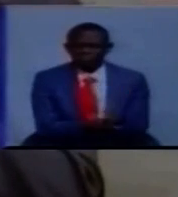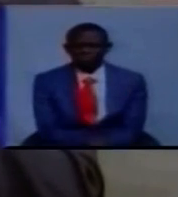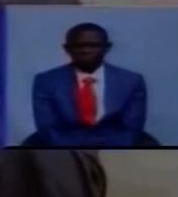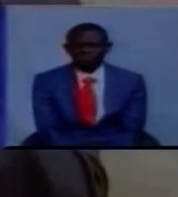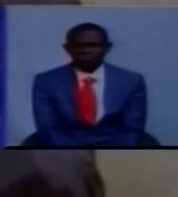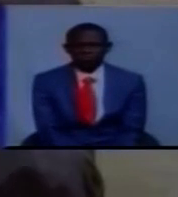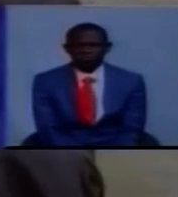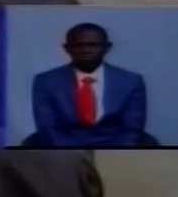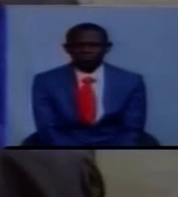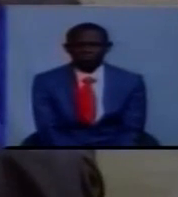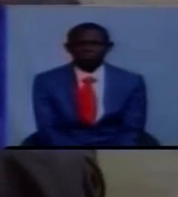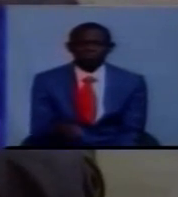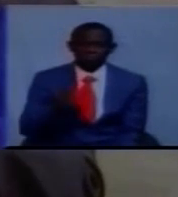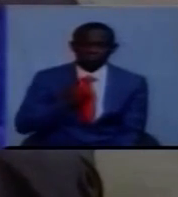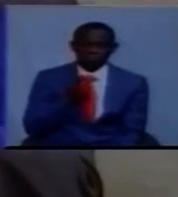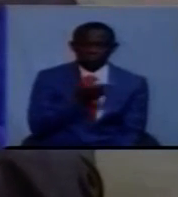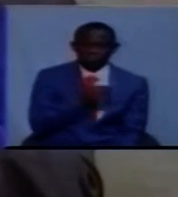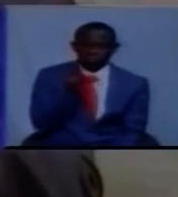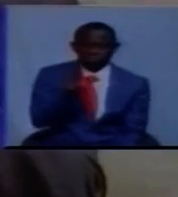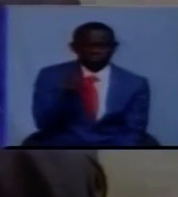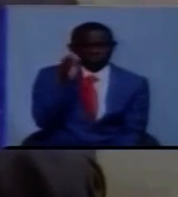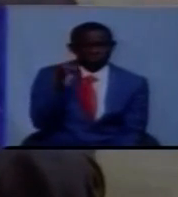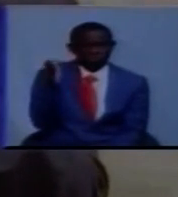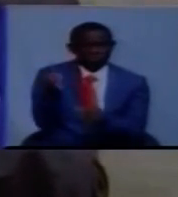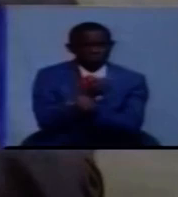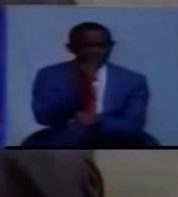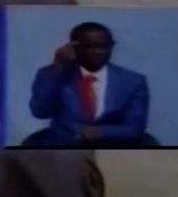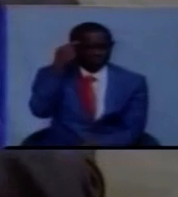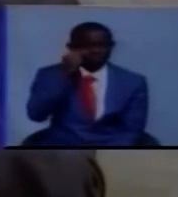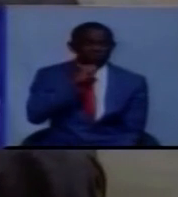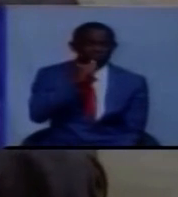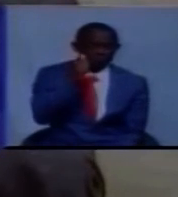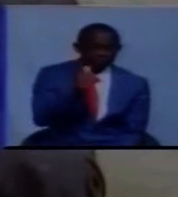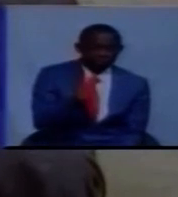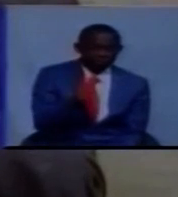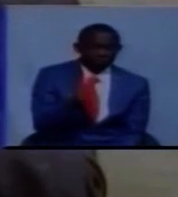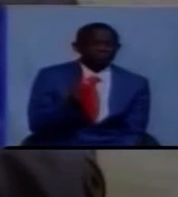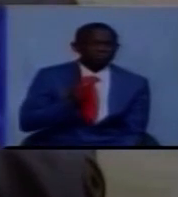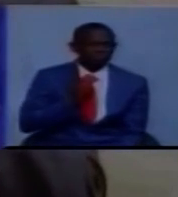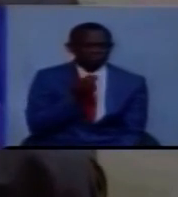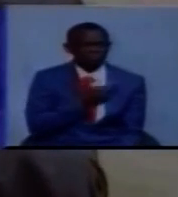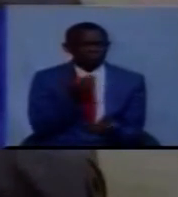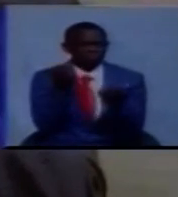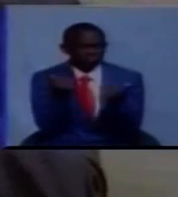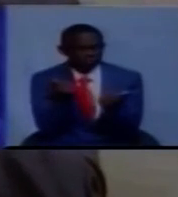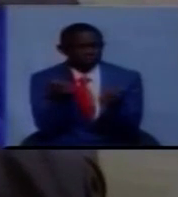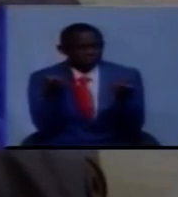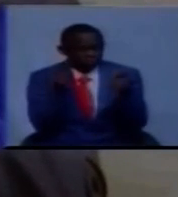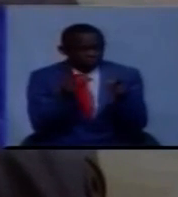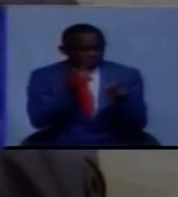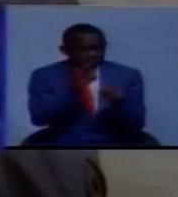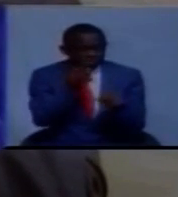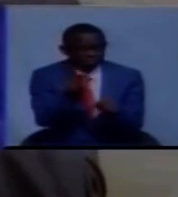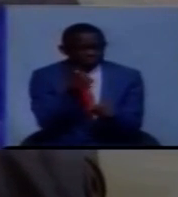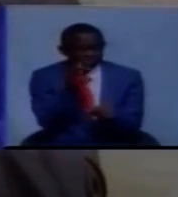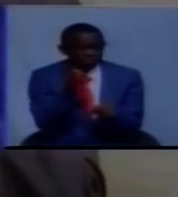came into government, that's why in our manifesto, the first statement under Labour is that PF in government, we shall make sure that we